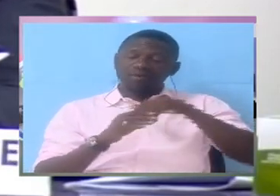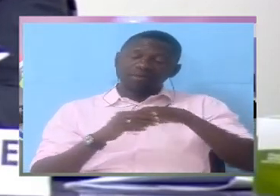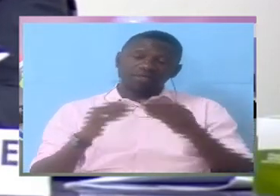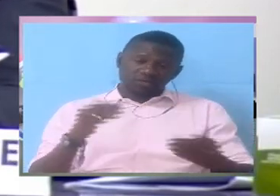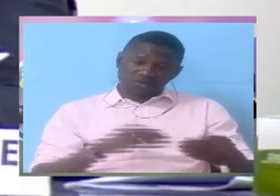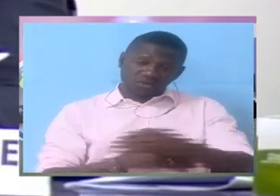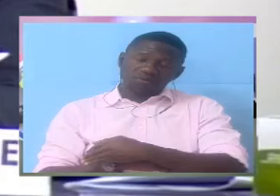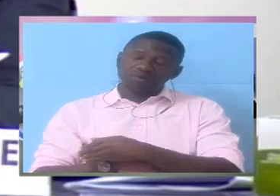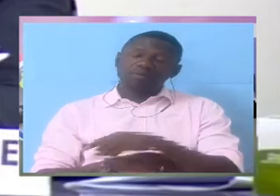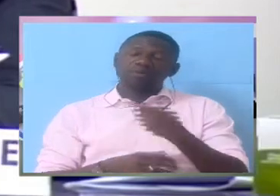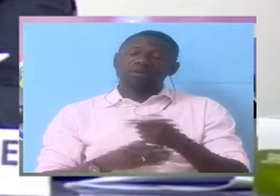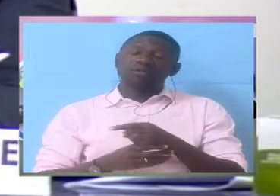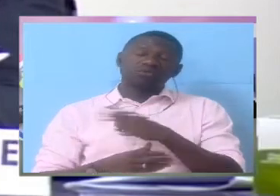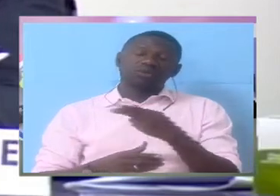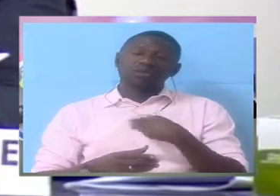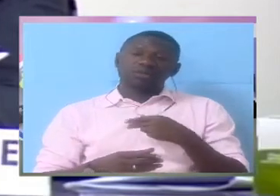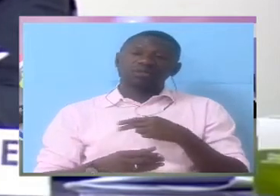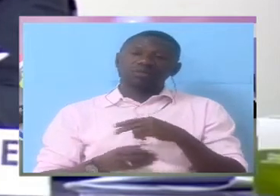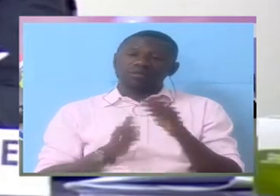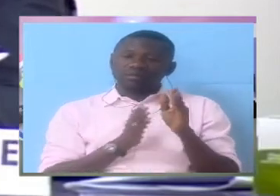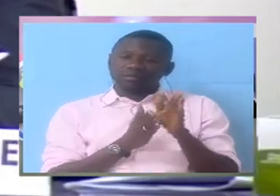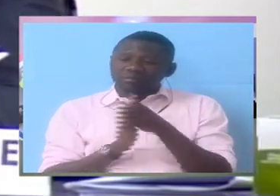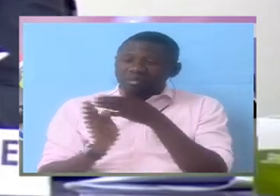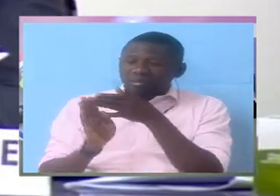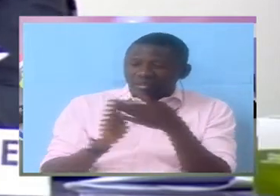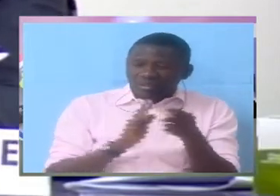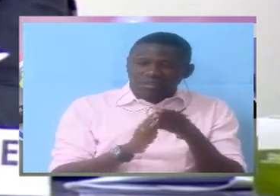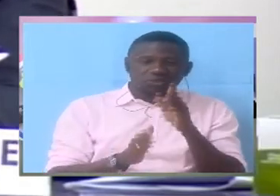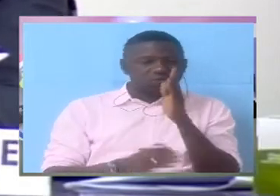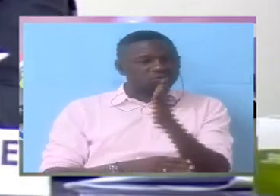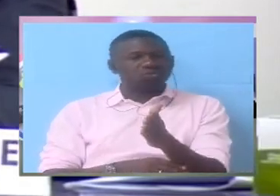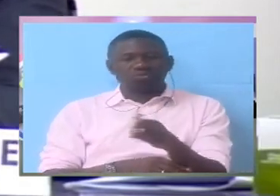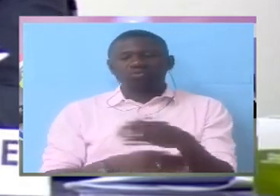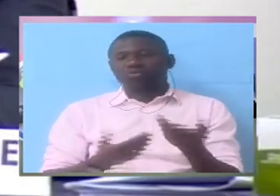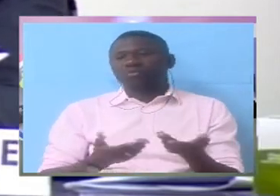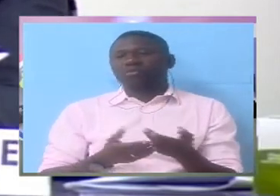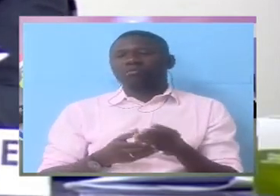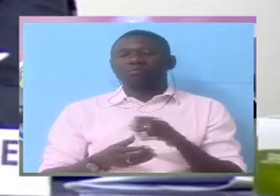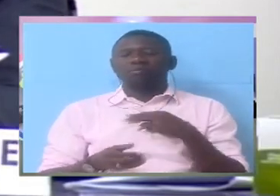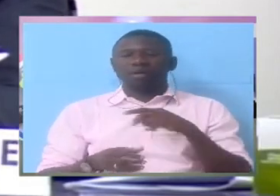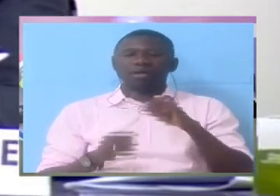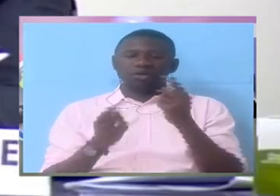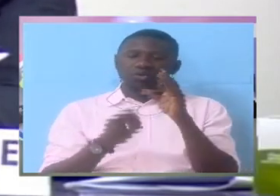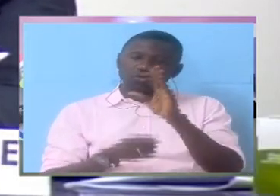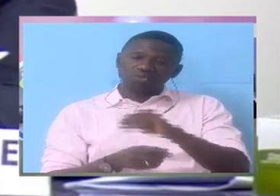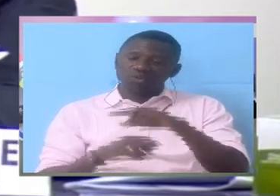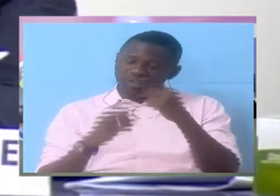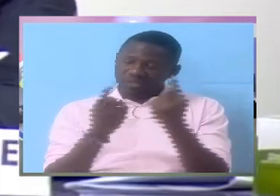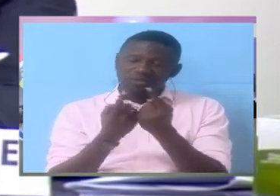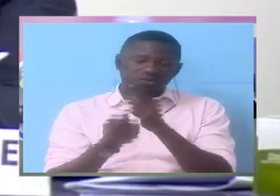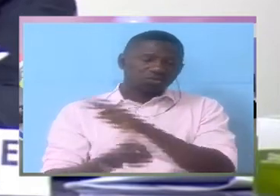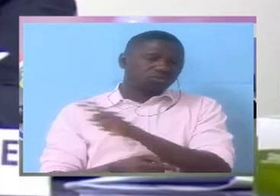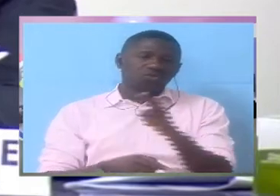non-observance of the law. We are maslahaying the truth. By doing things